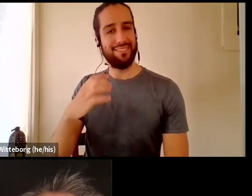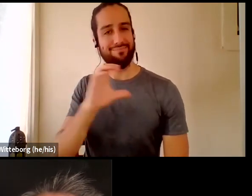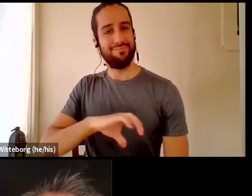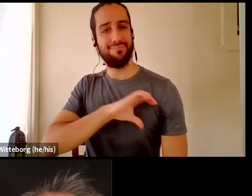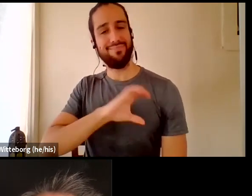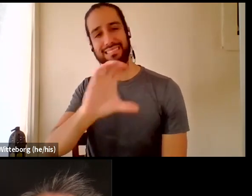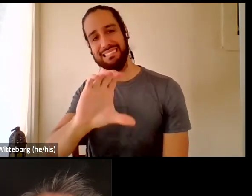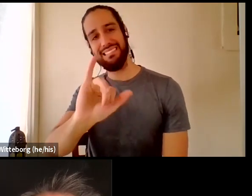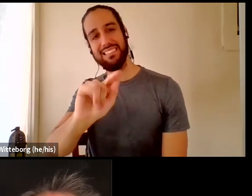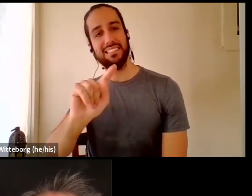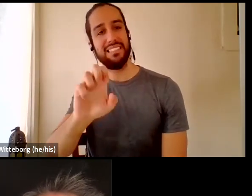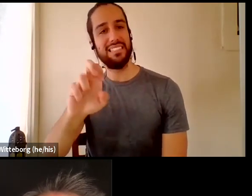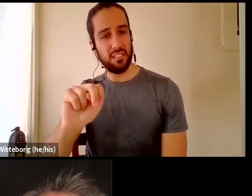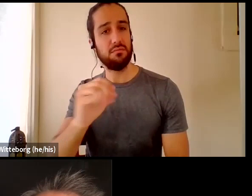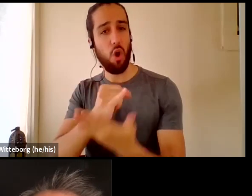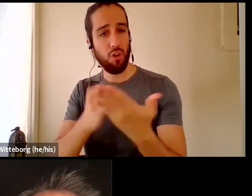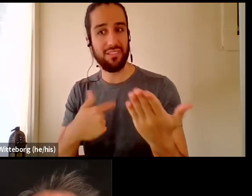of service. You know,